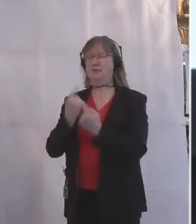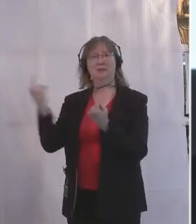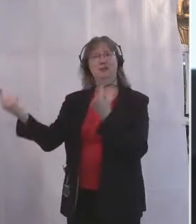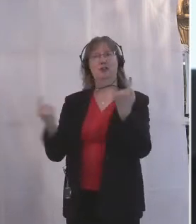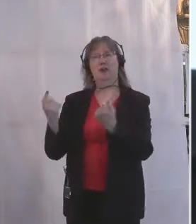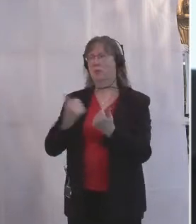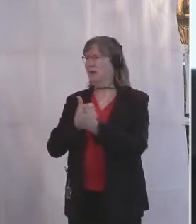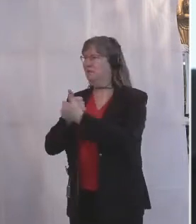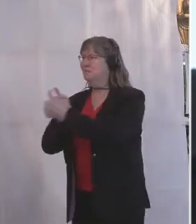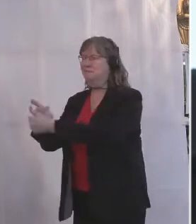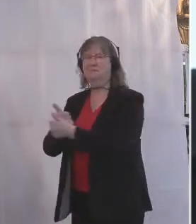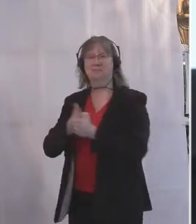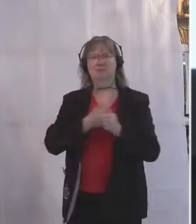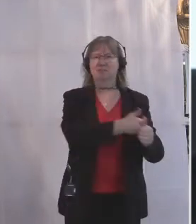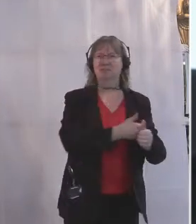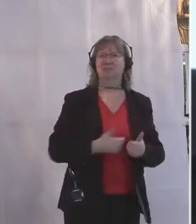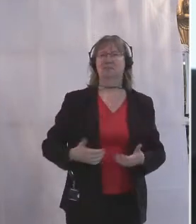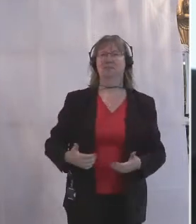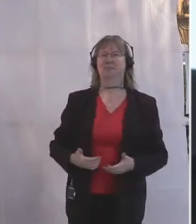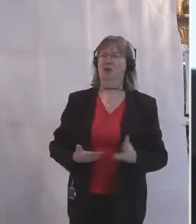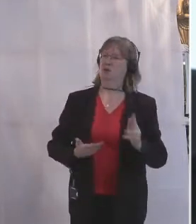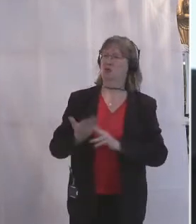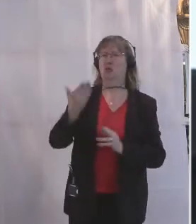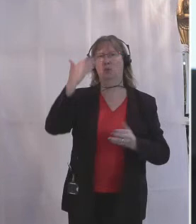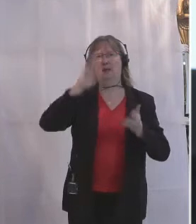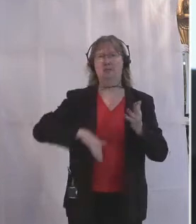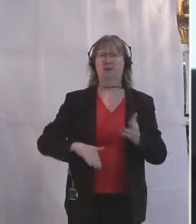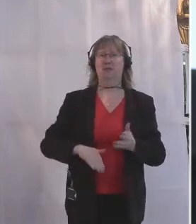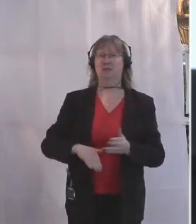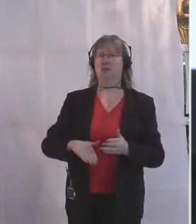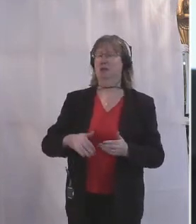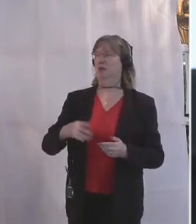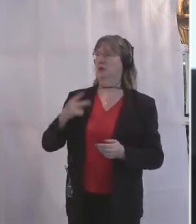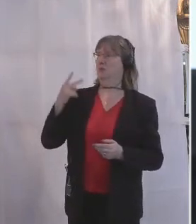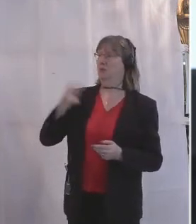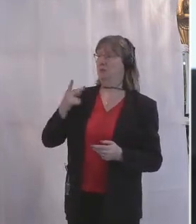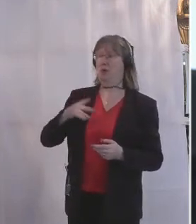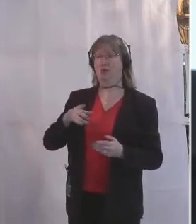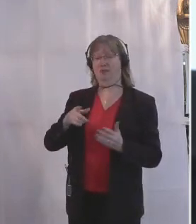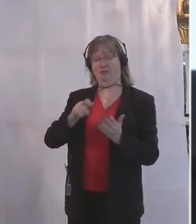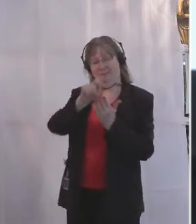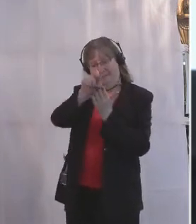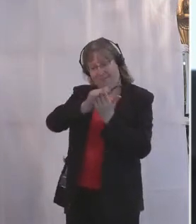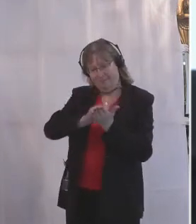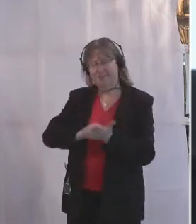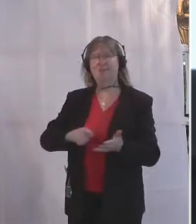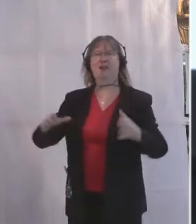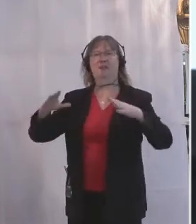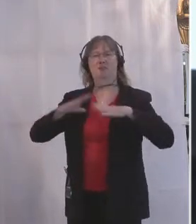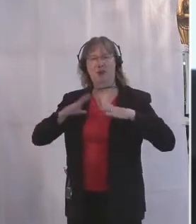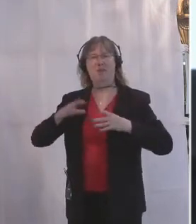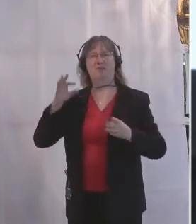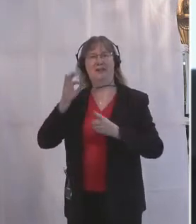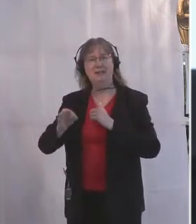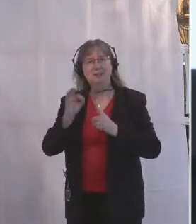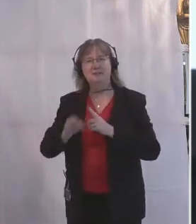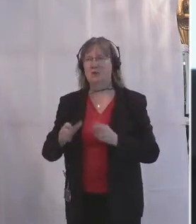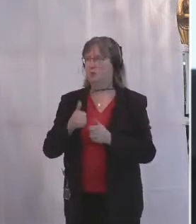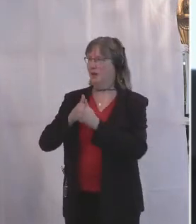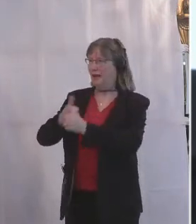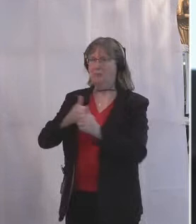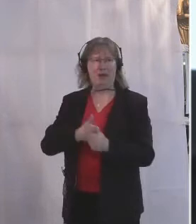this journey so much, and we applied for Women in Innovation together. We helped each other prep for the interview. We went through each